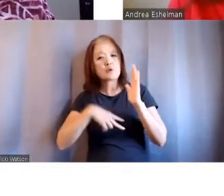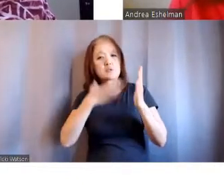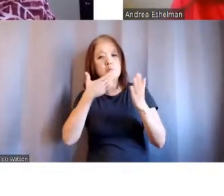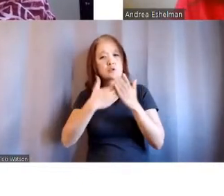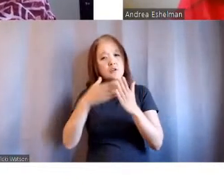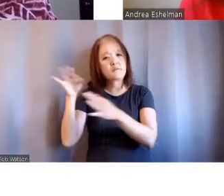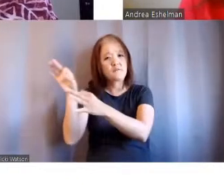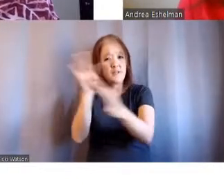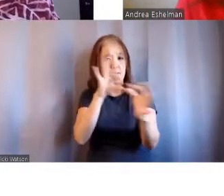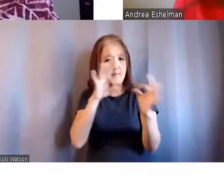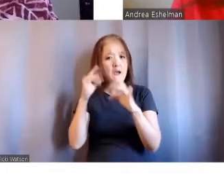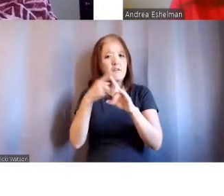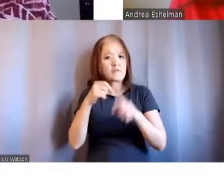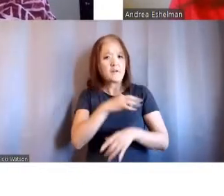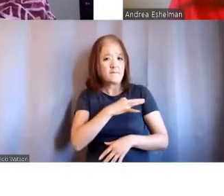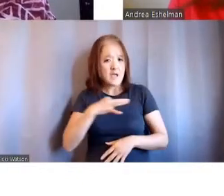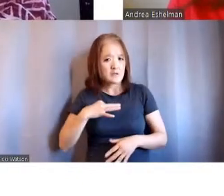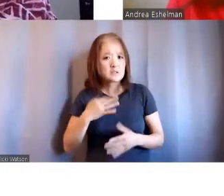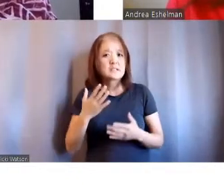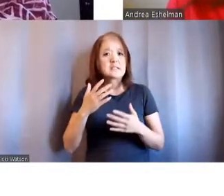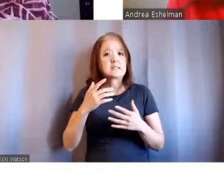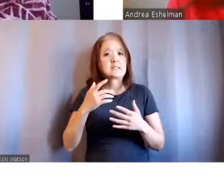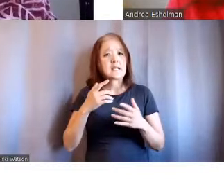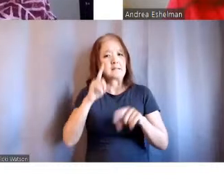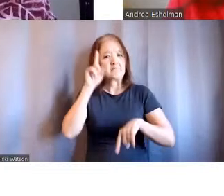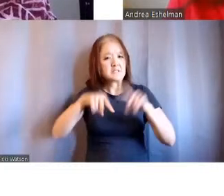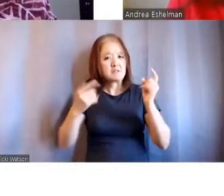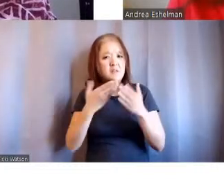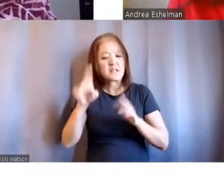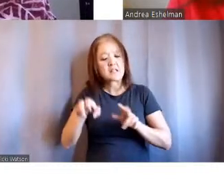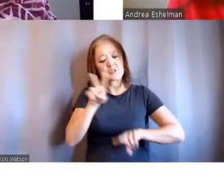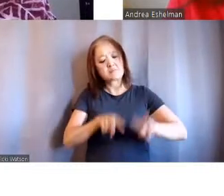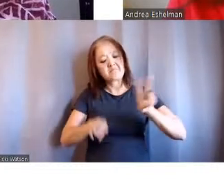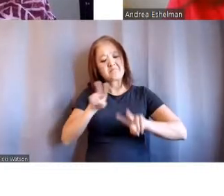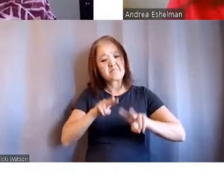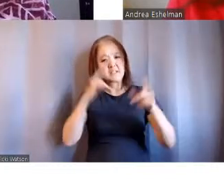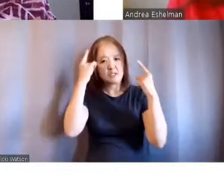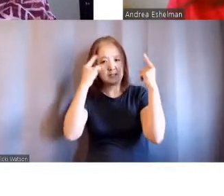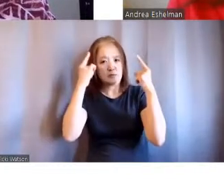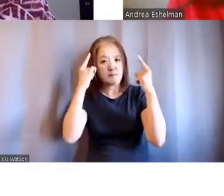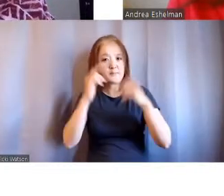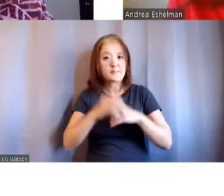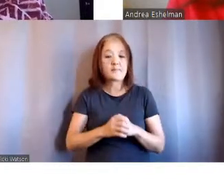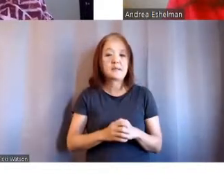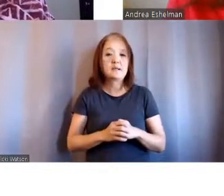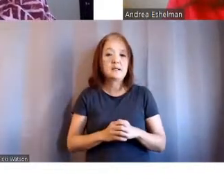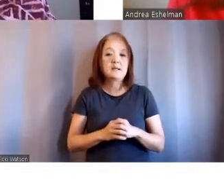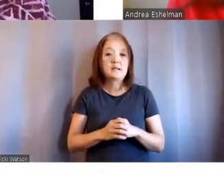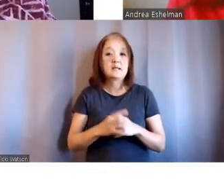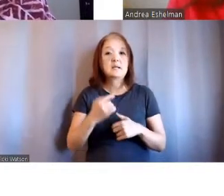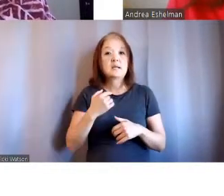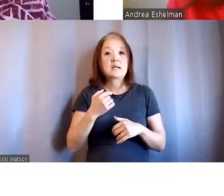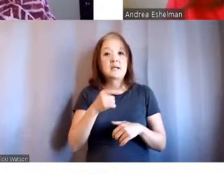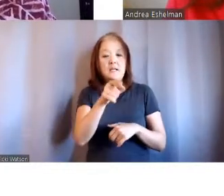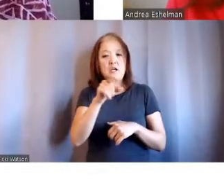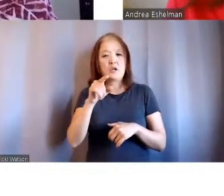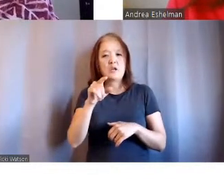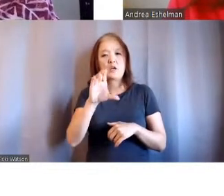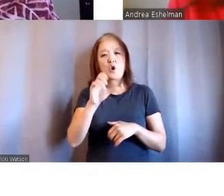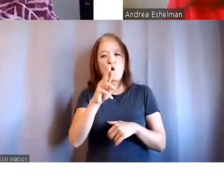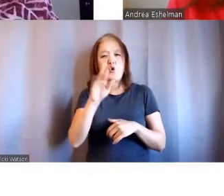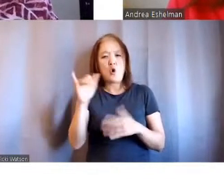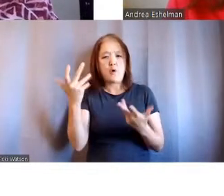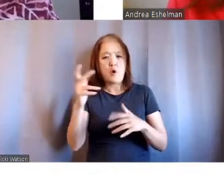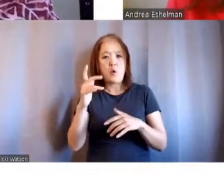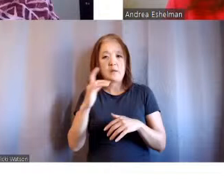faculties around things that they should be looking at. What I want to to say, and Corey touched on this, is